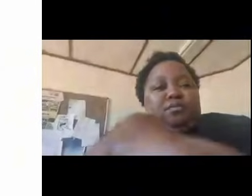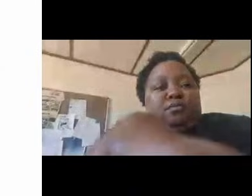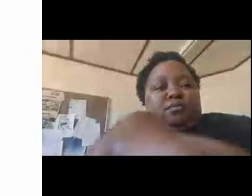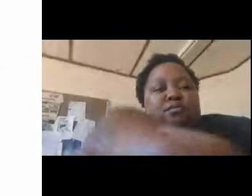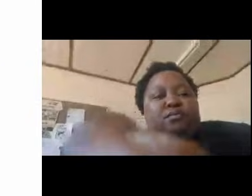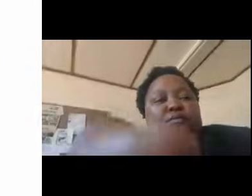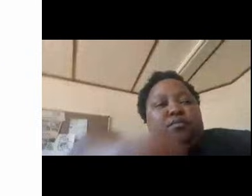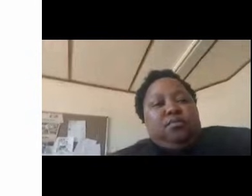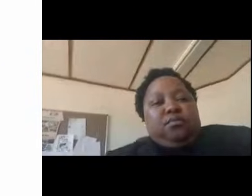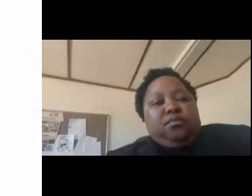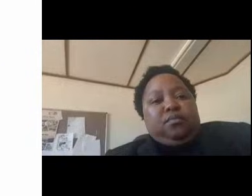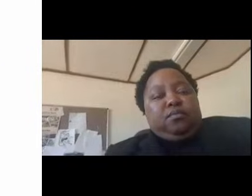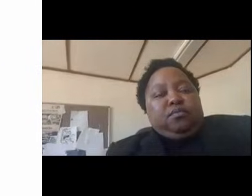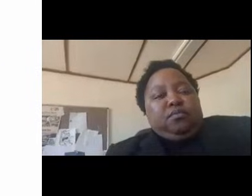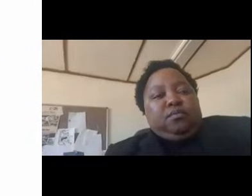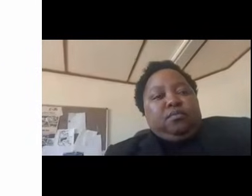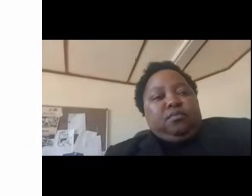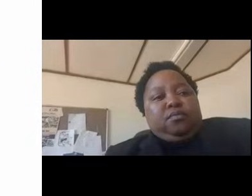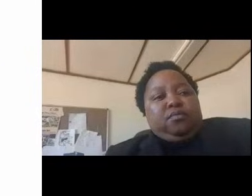Am I audible?